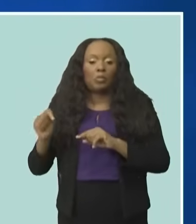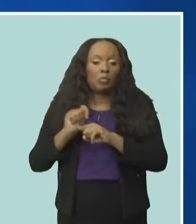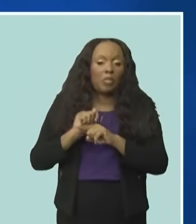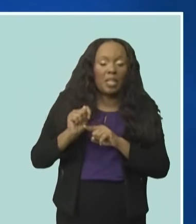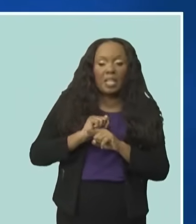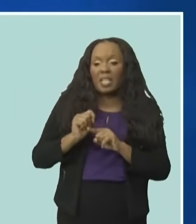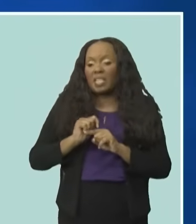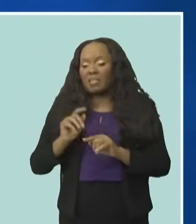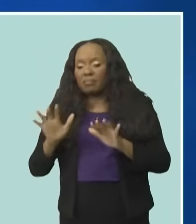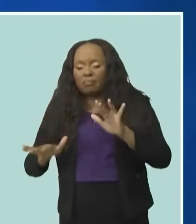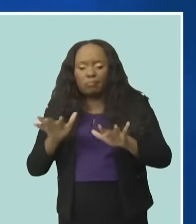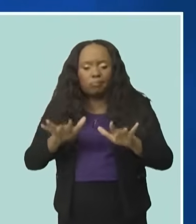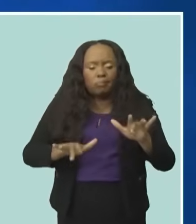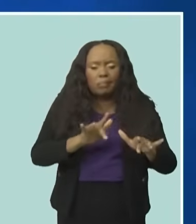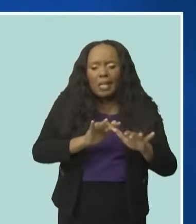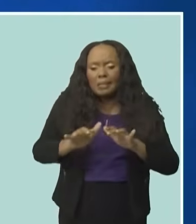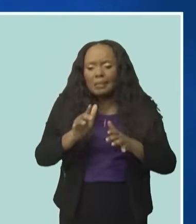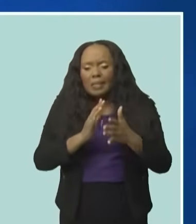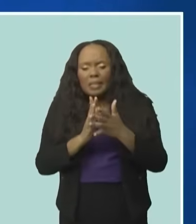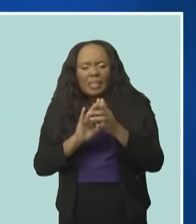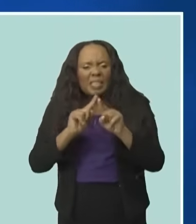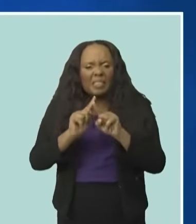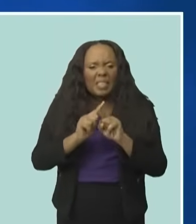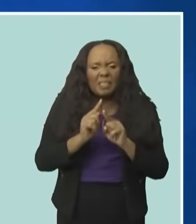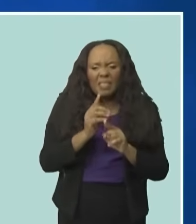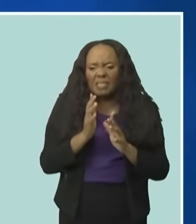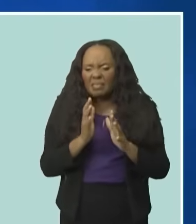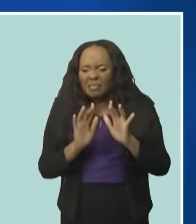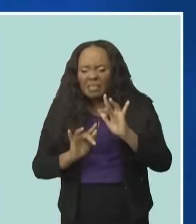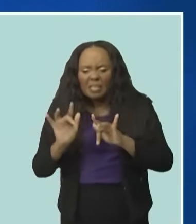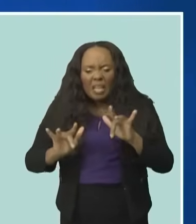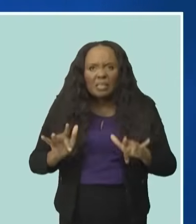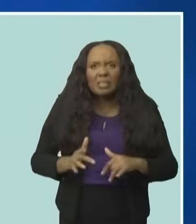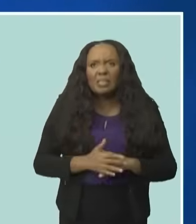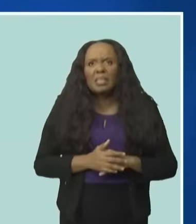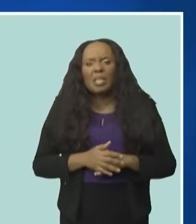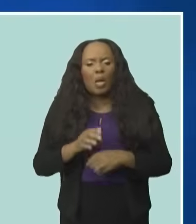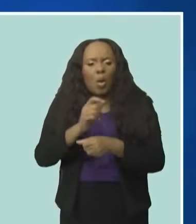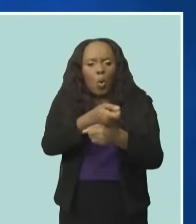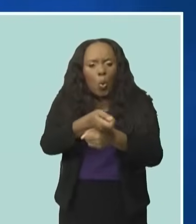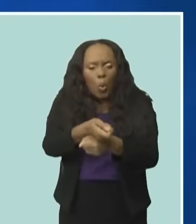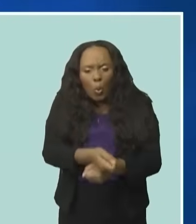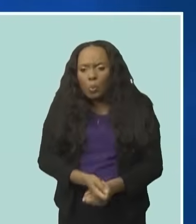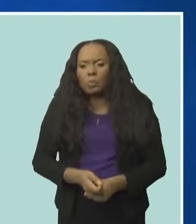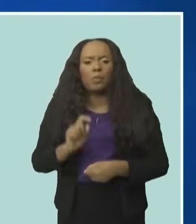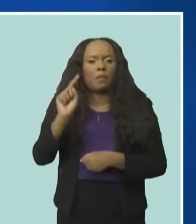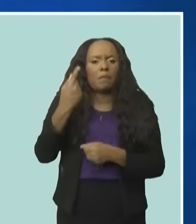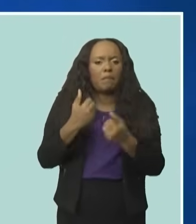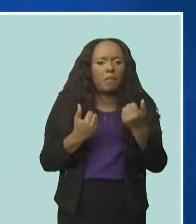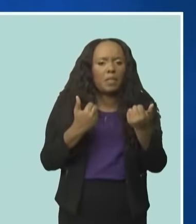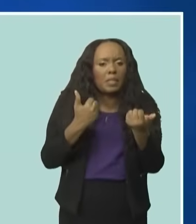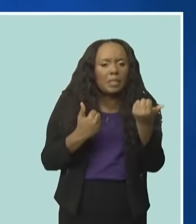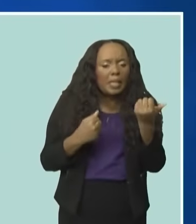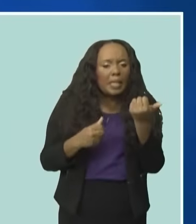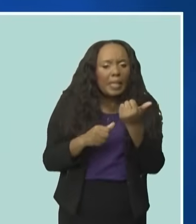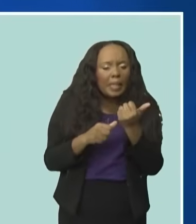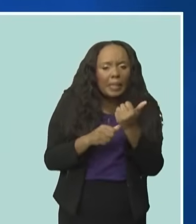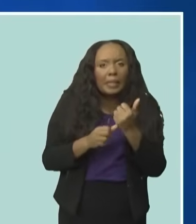instruction. The cadets participate in activities such as foot and hose drills, first aid, fire